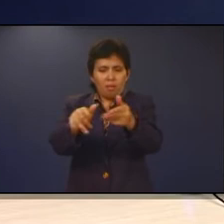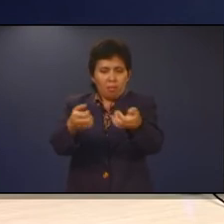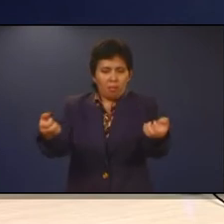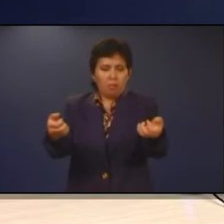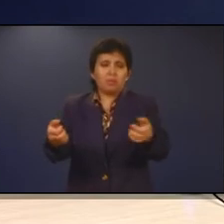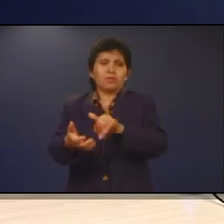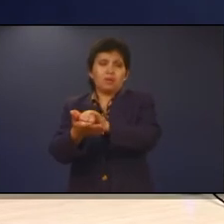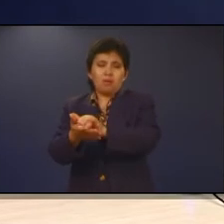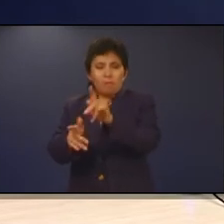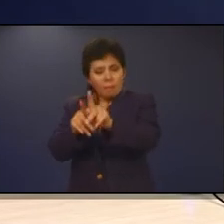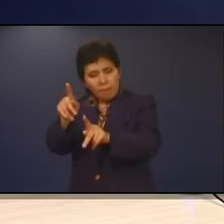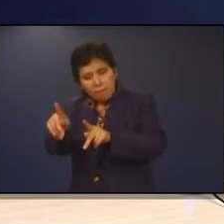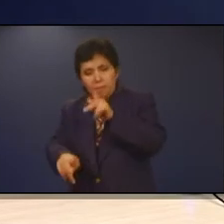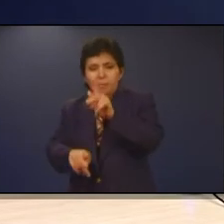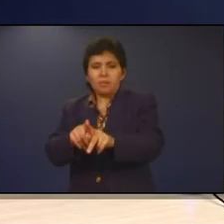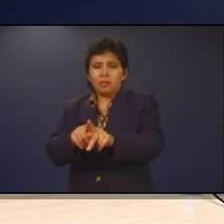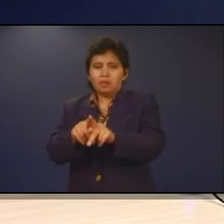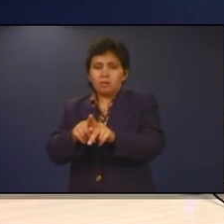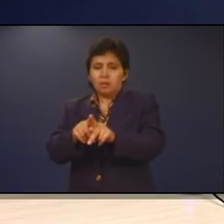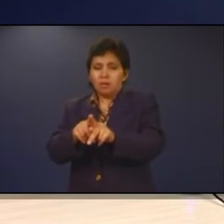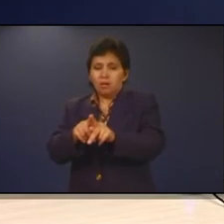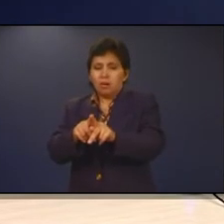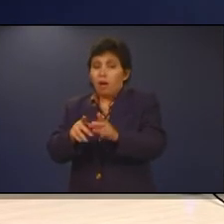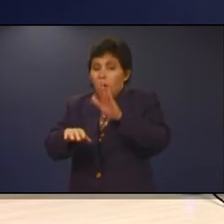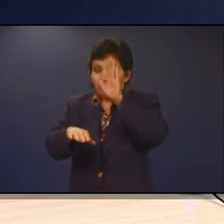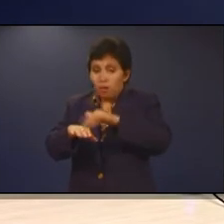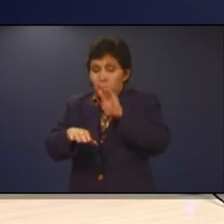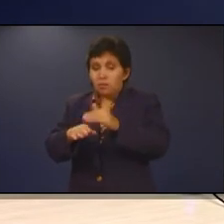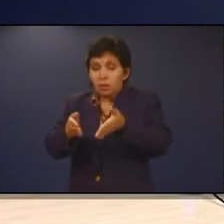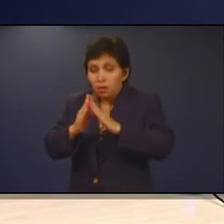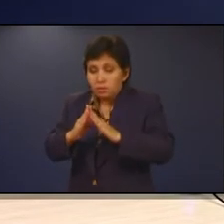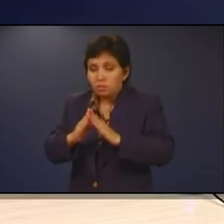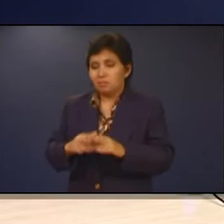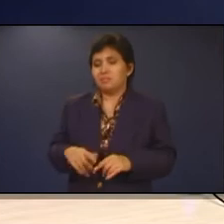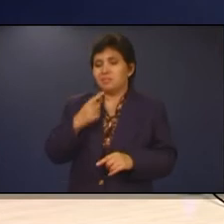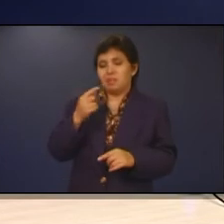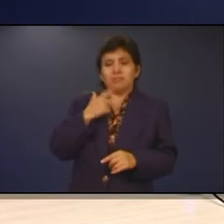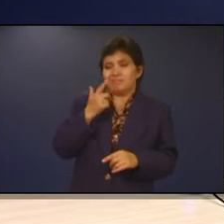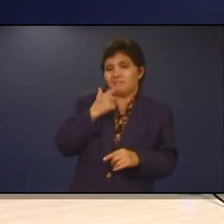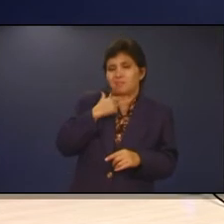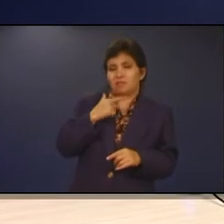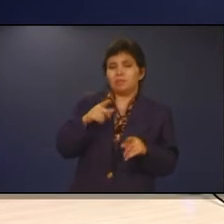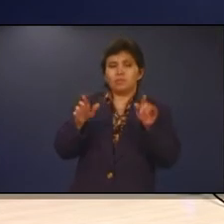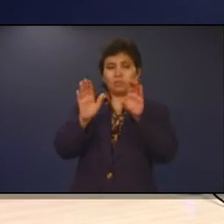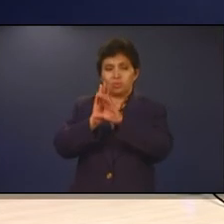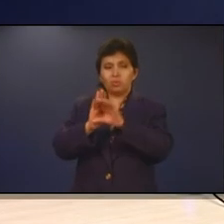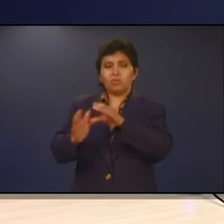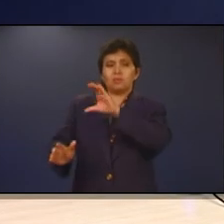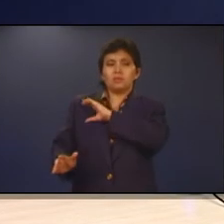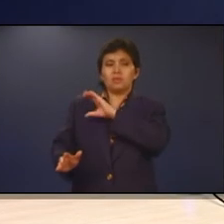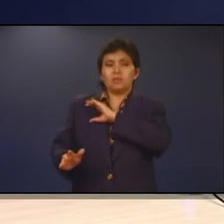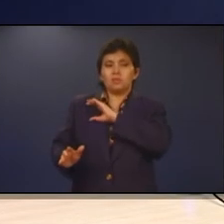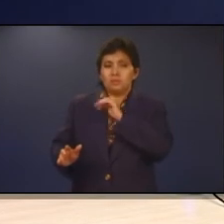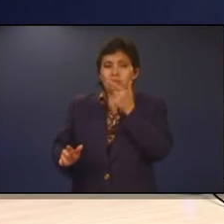people would require you to do something even though you don't want. I mean, like a police,